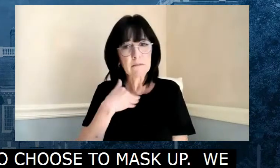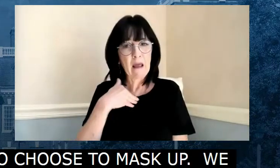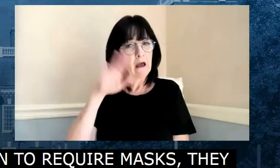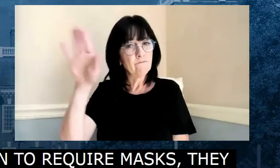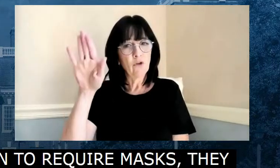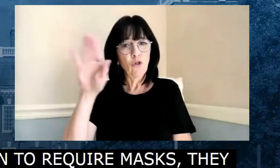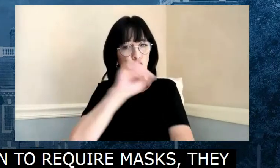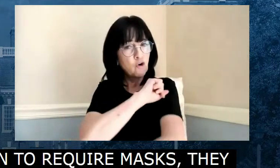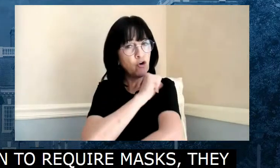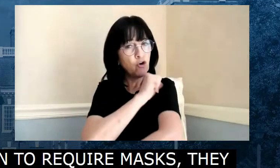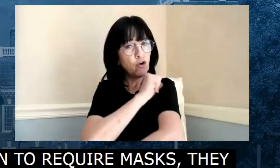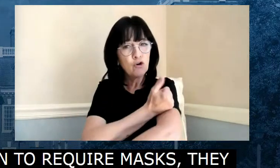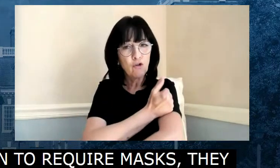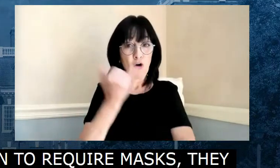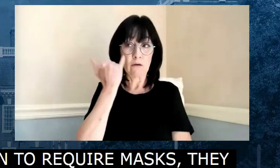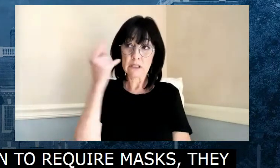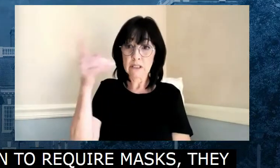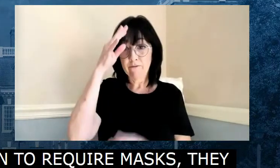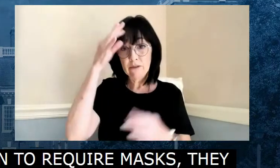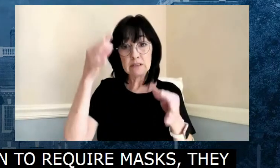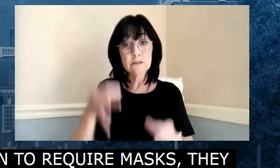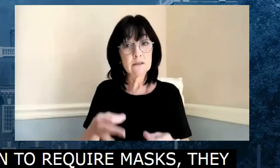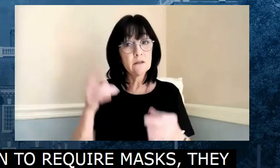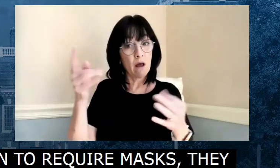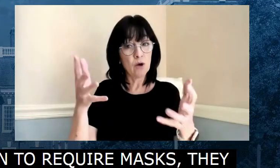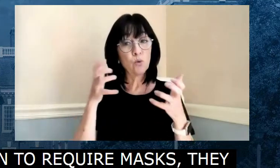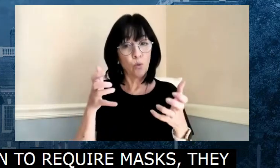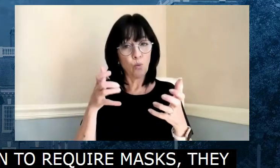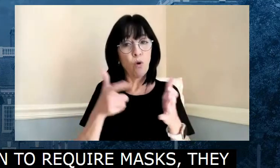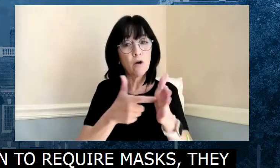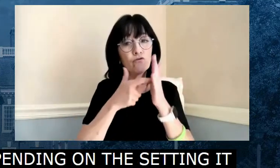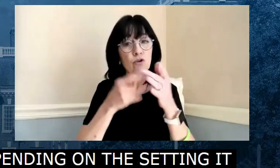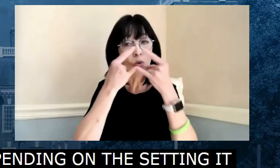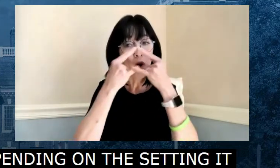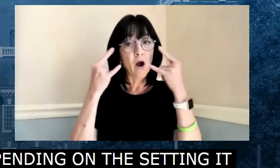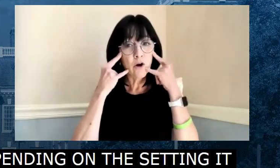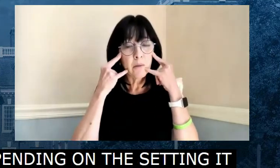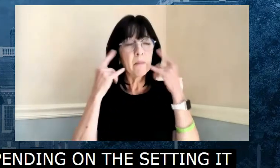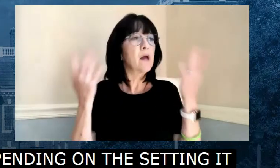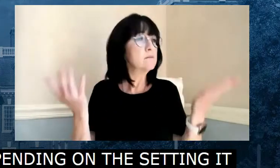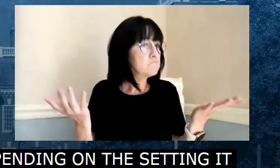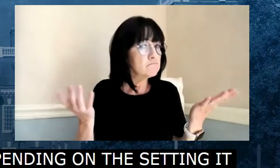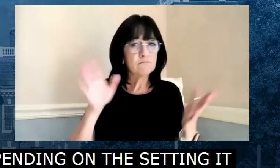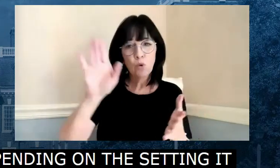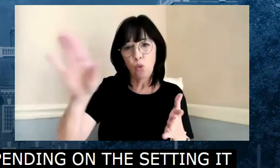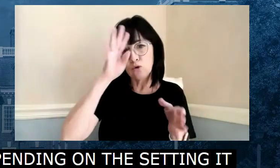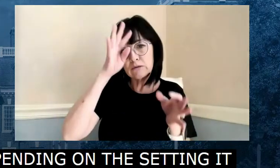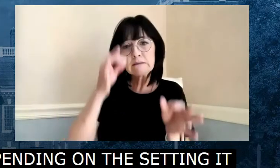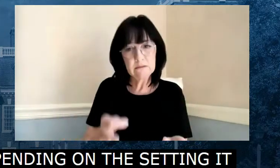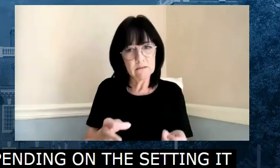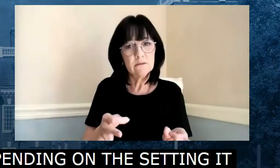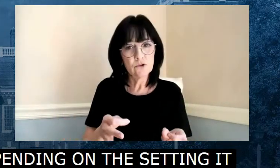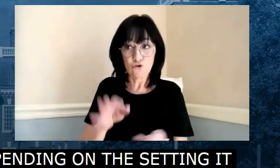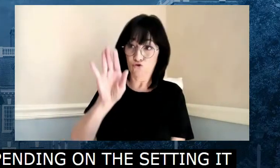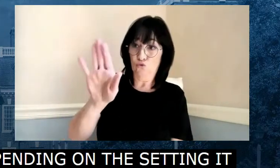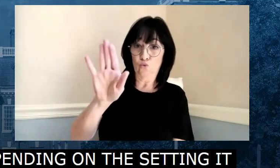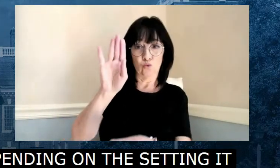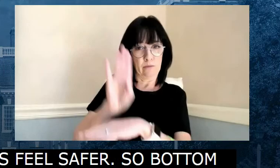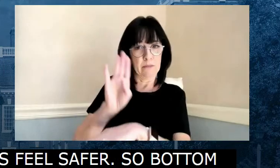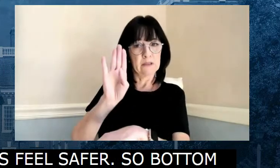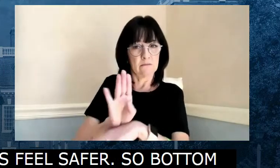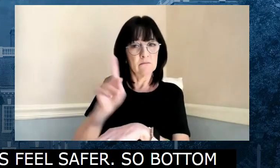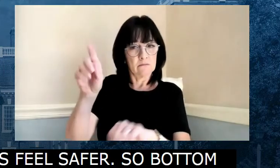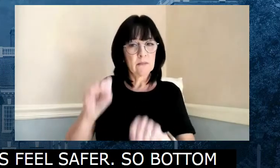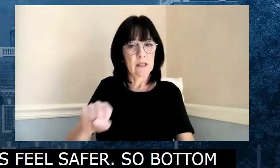it may very likely make their customers feel safer. So bottom line, the way we defeat this pandemic